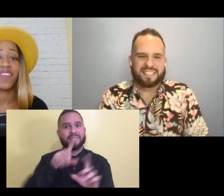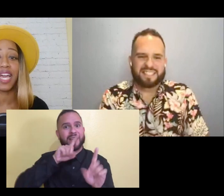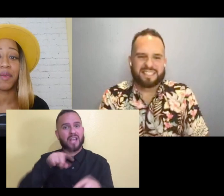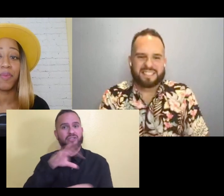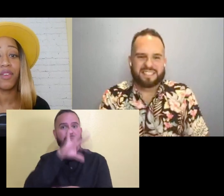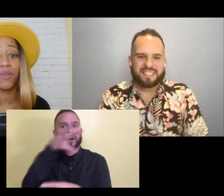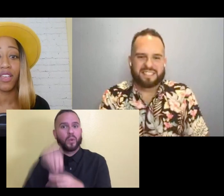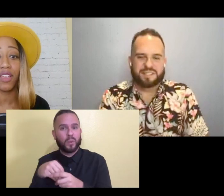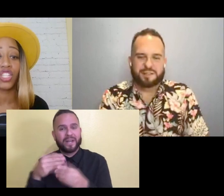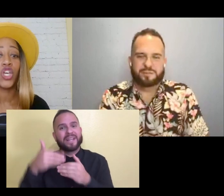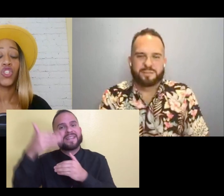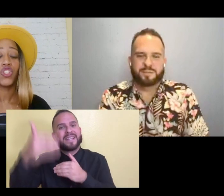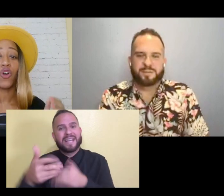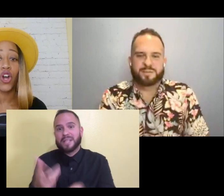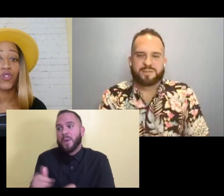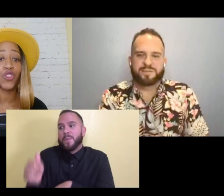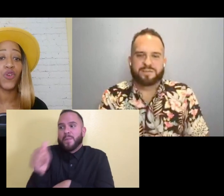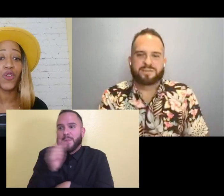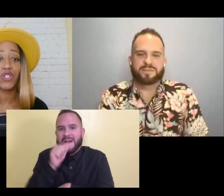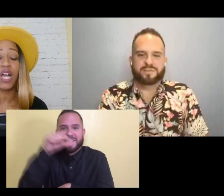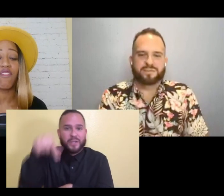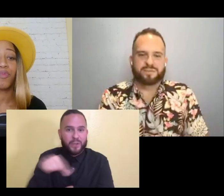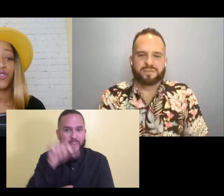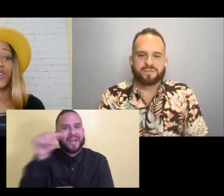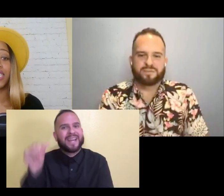a VIP with us. So go to